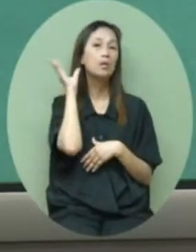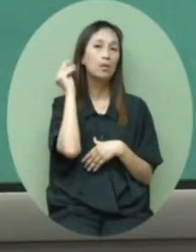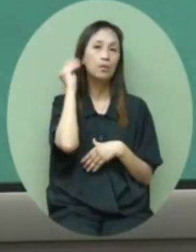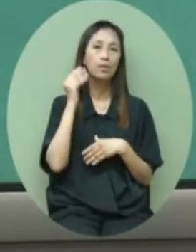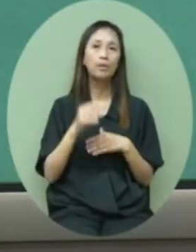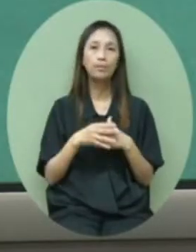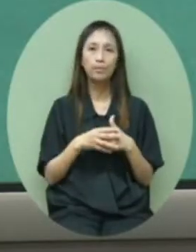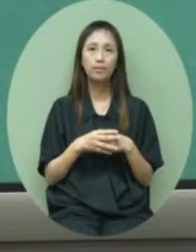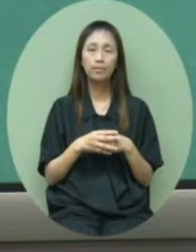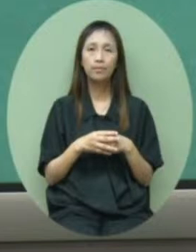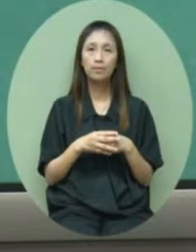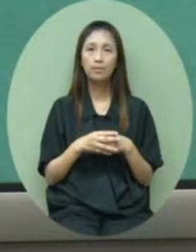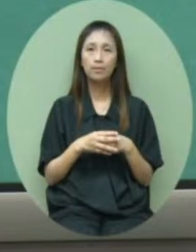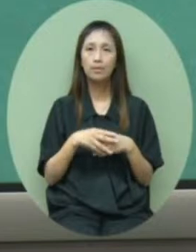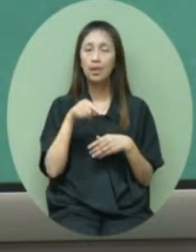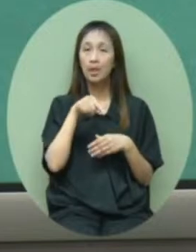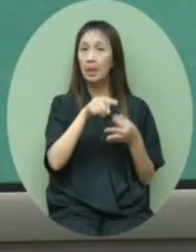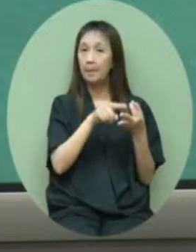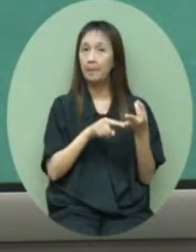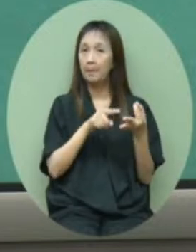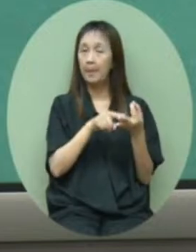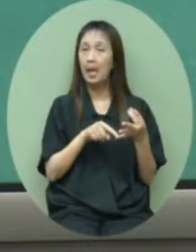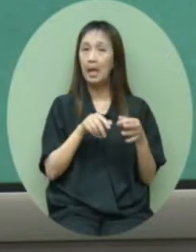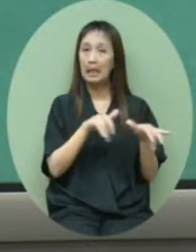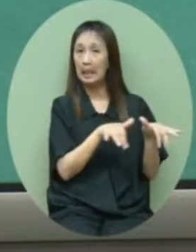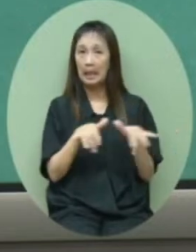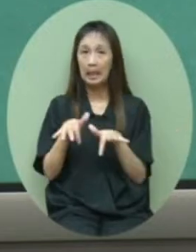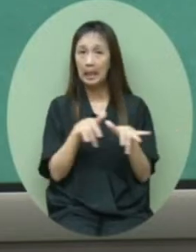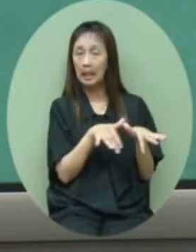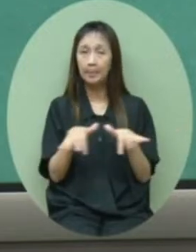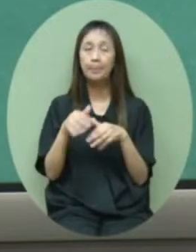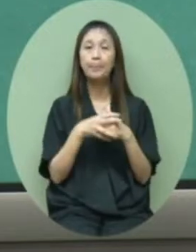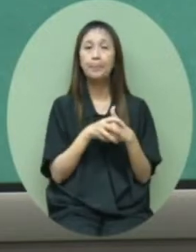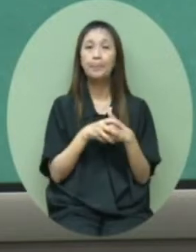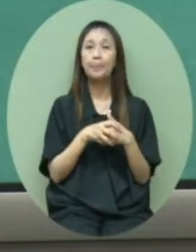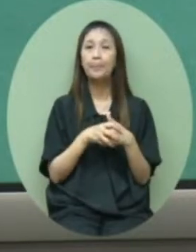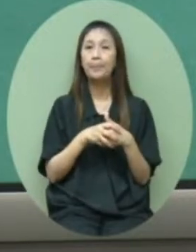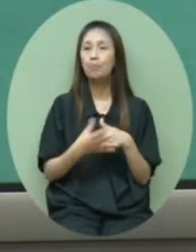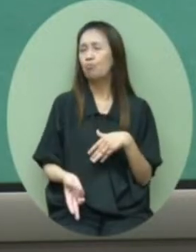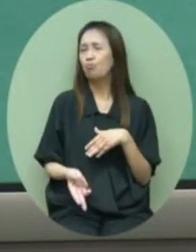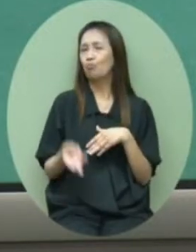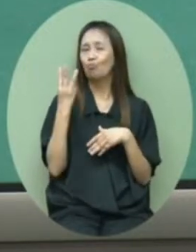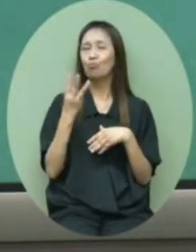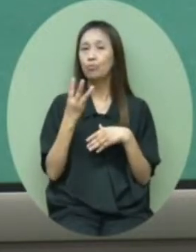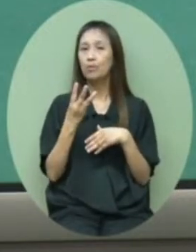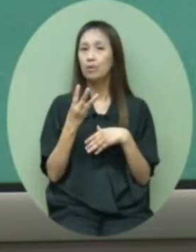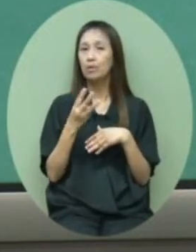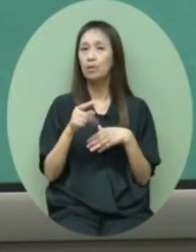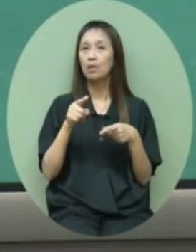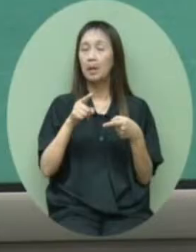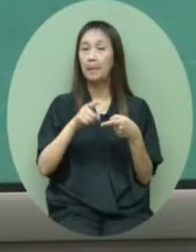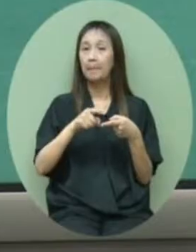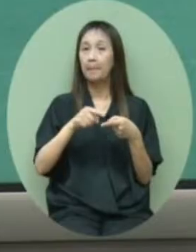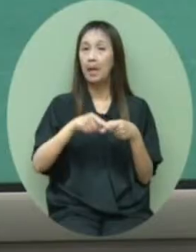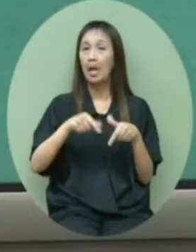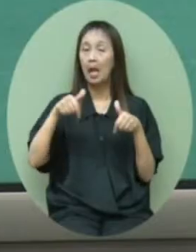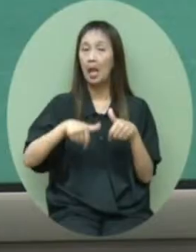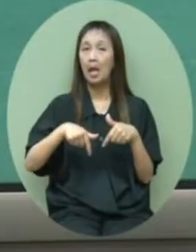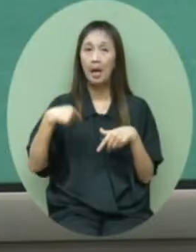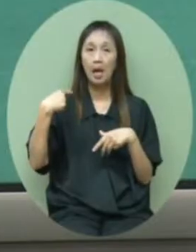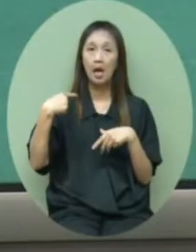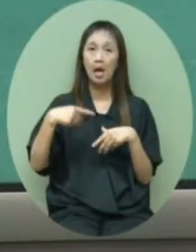Aristotle Sham having won the Van Caliburn International Piano Competition, which is one